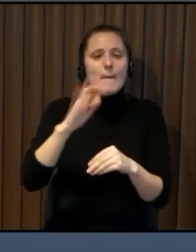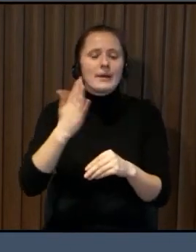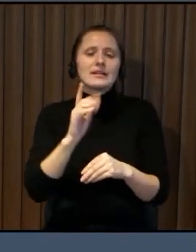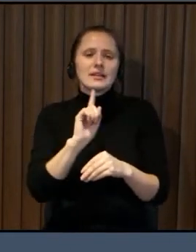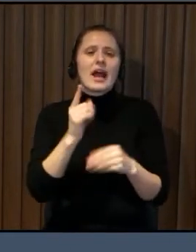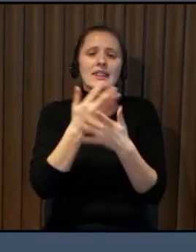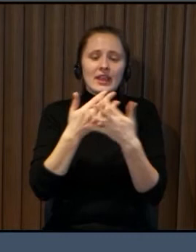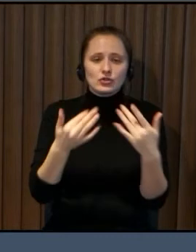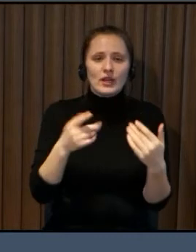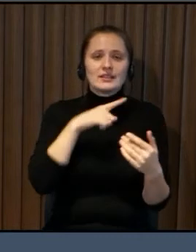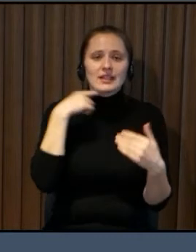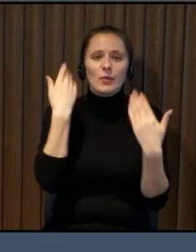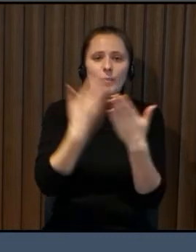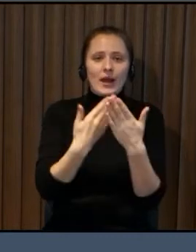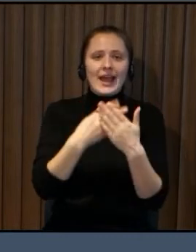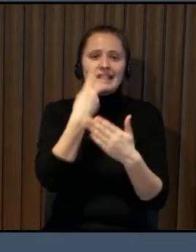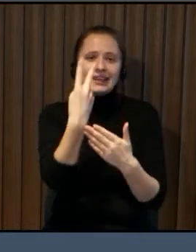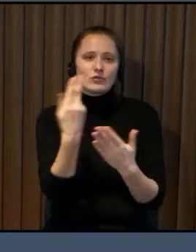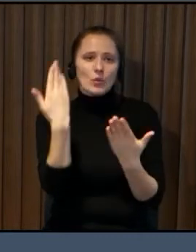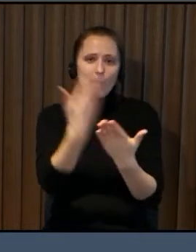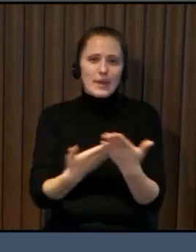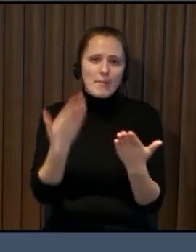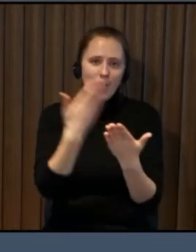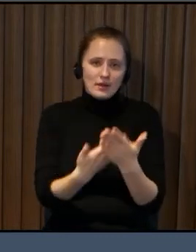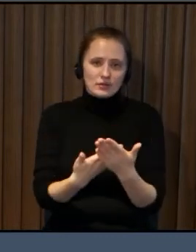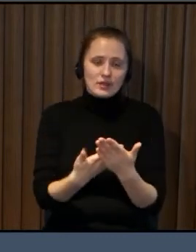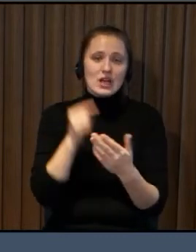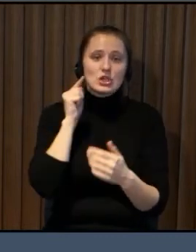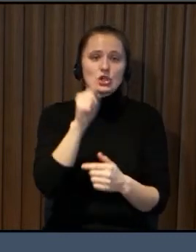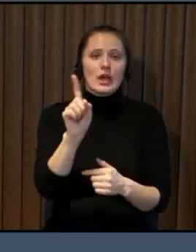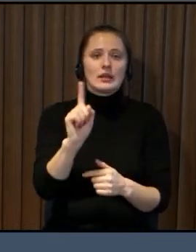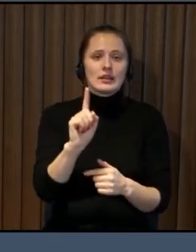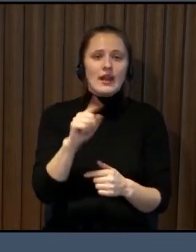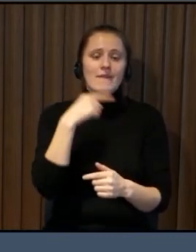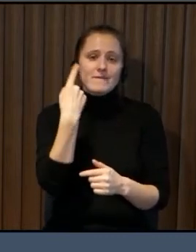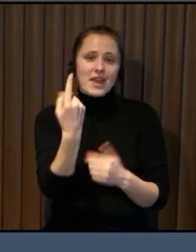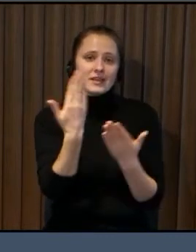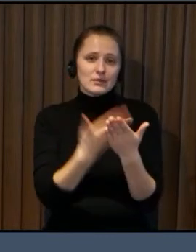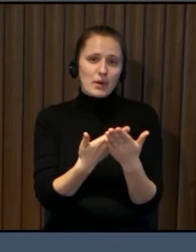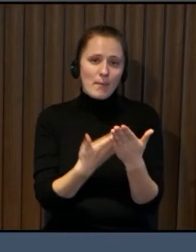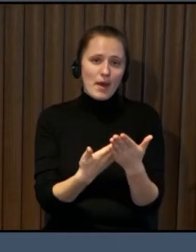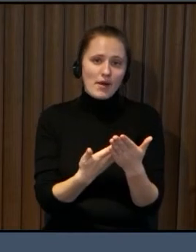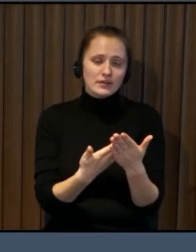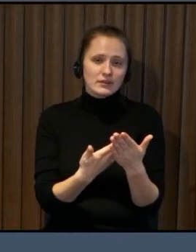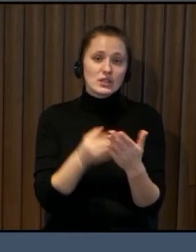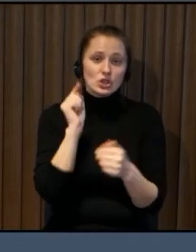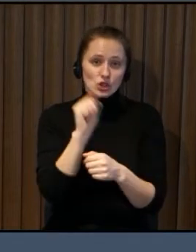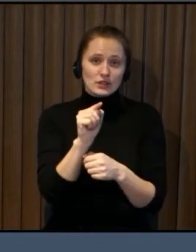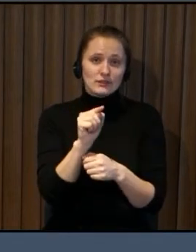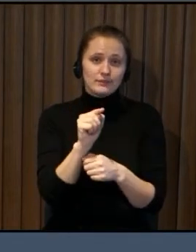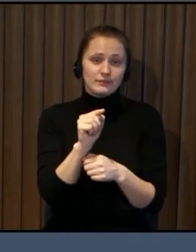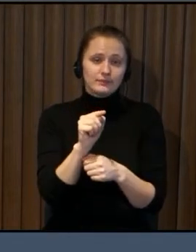to include subtitles, then subtitles are different. I will show you two examples. Here